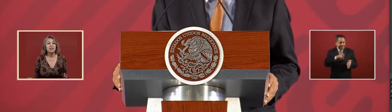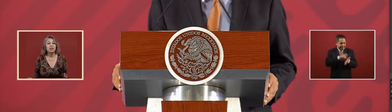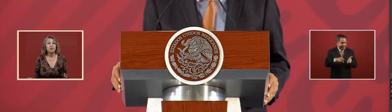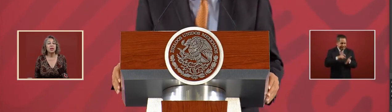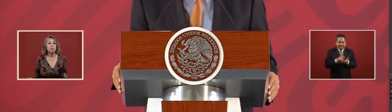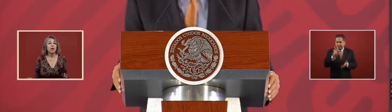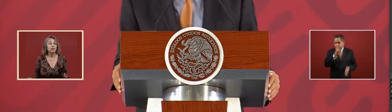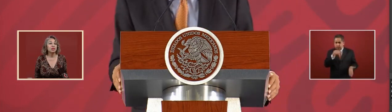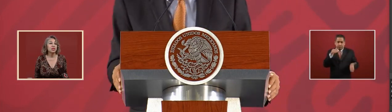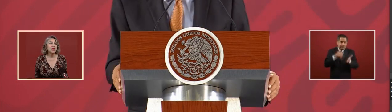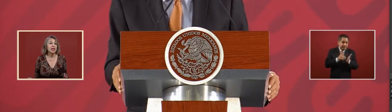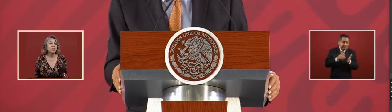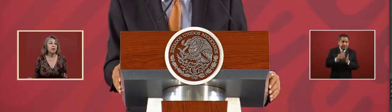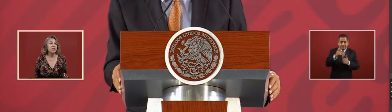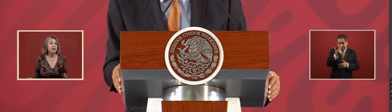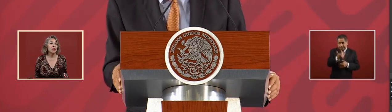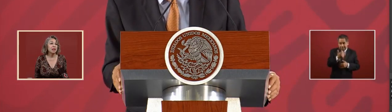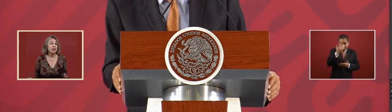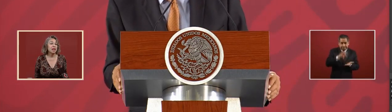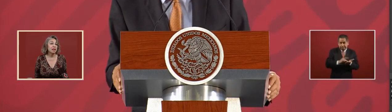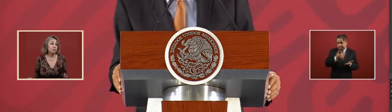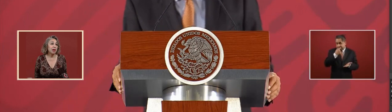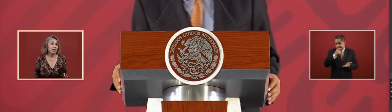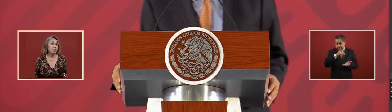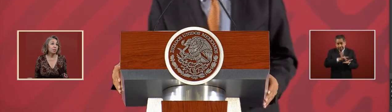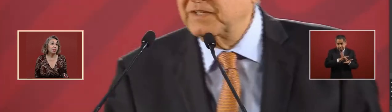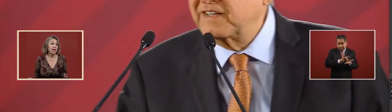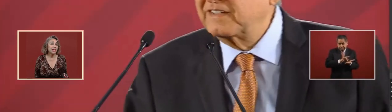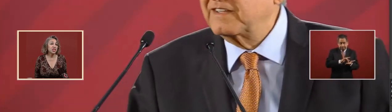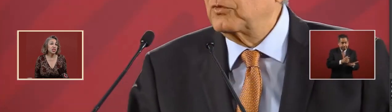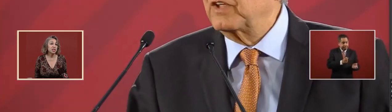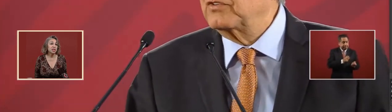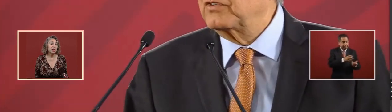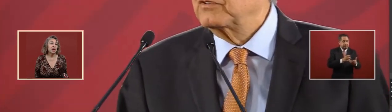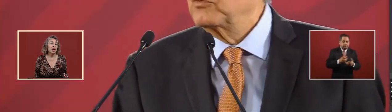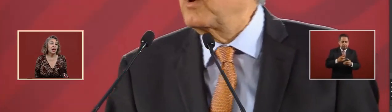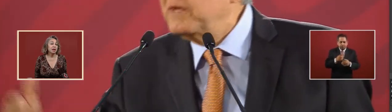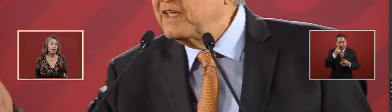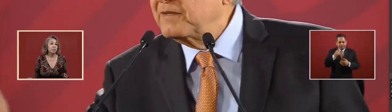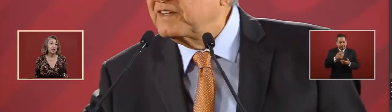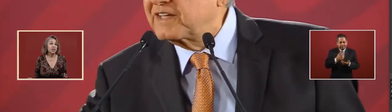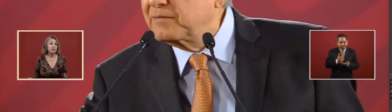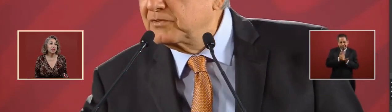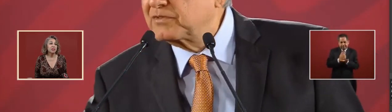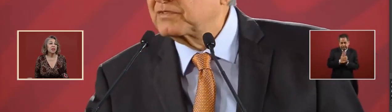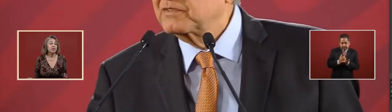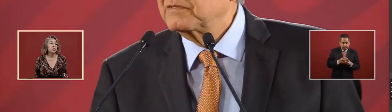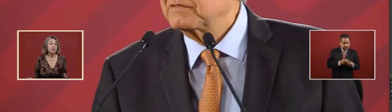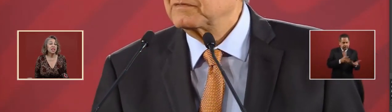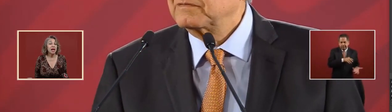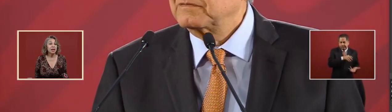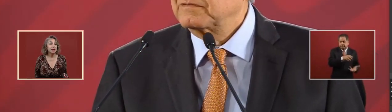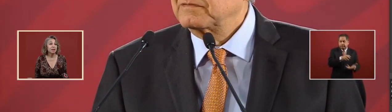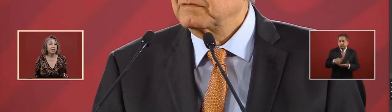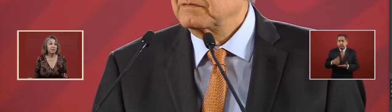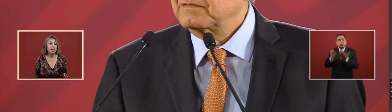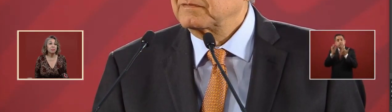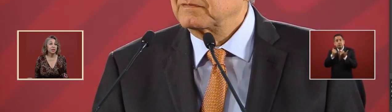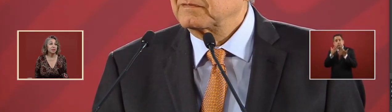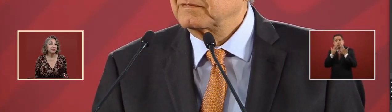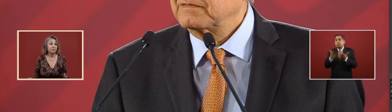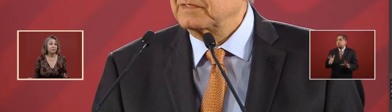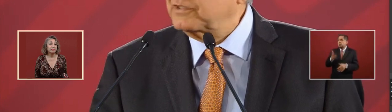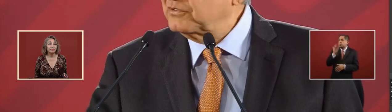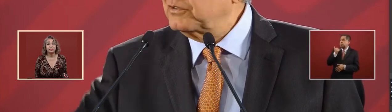90, even though they bought those 90 million in medications and materials, there was none